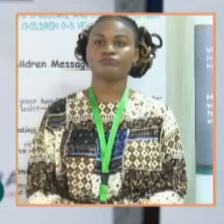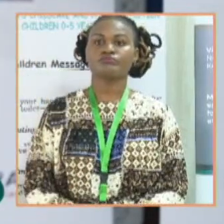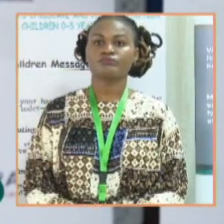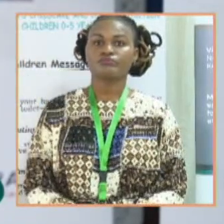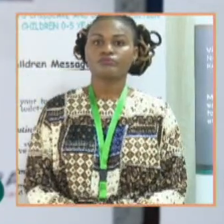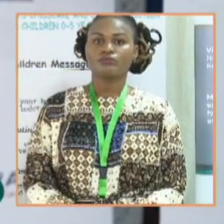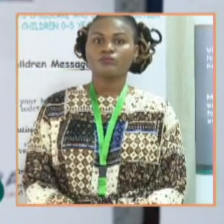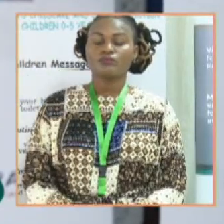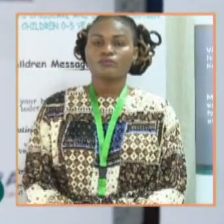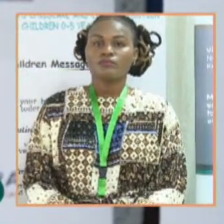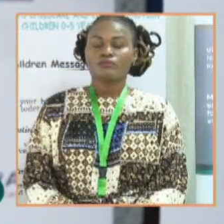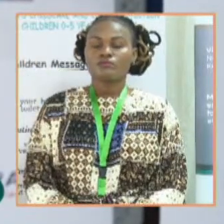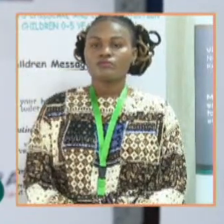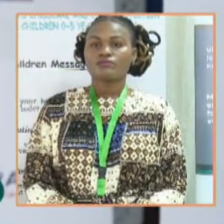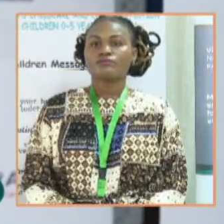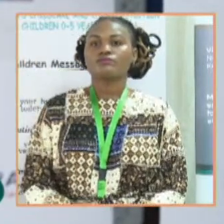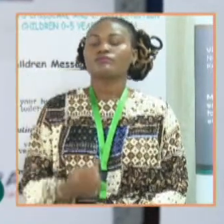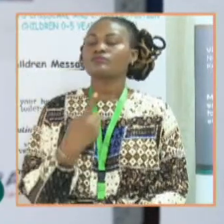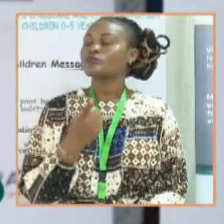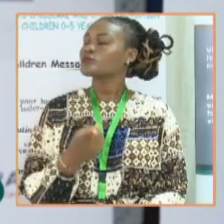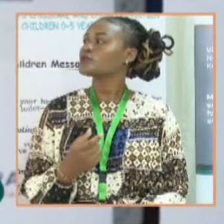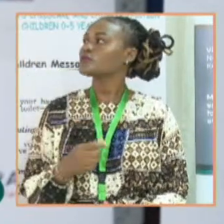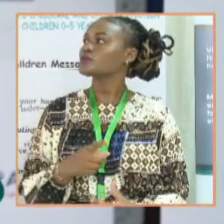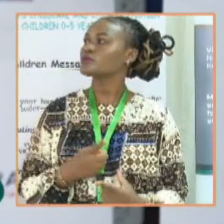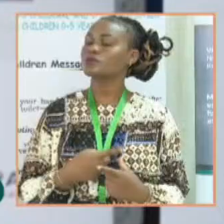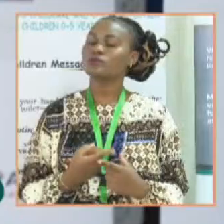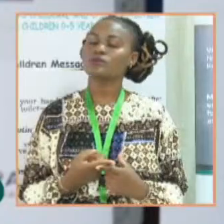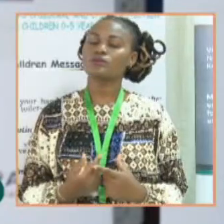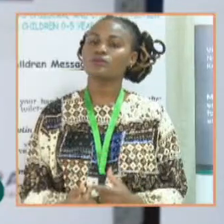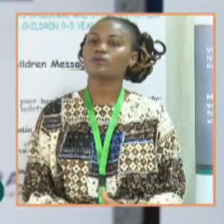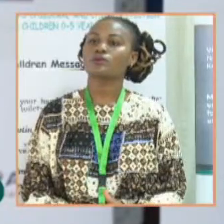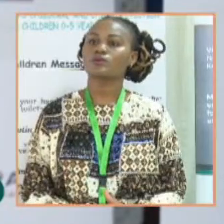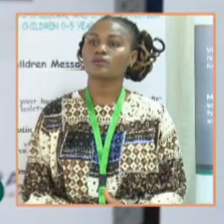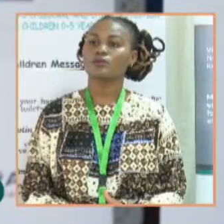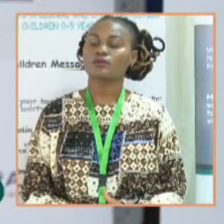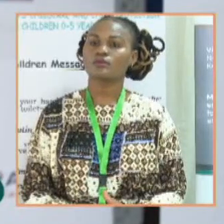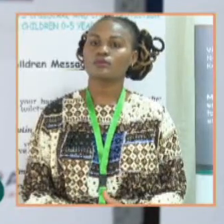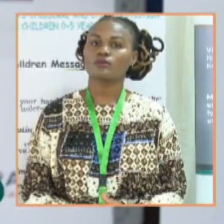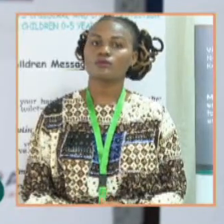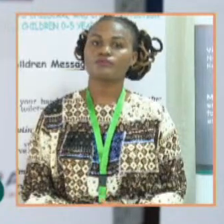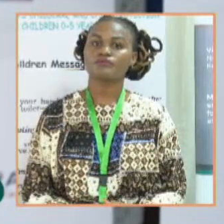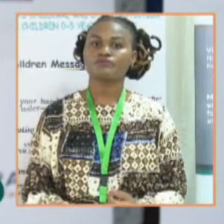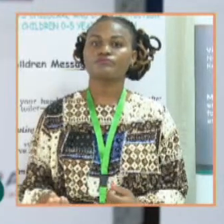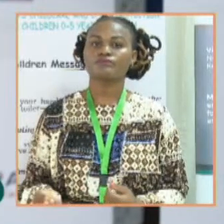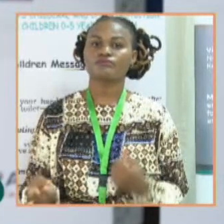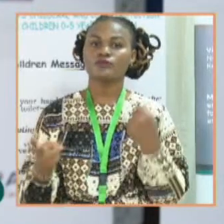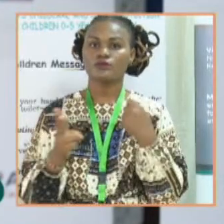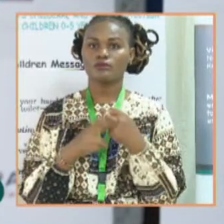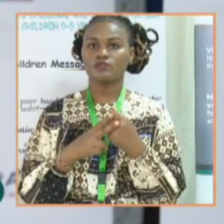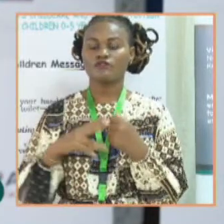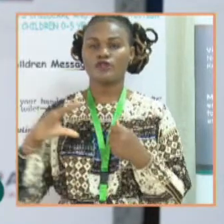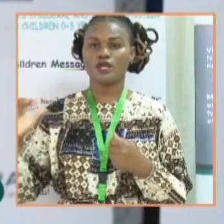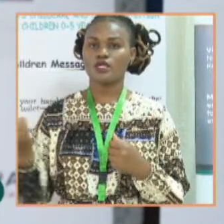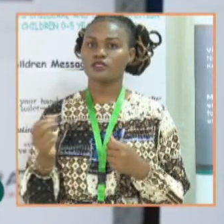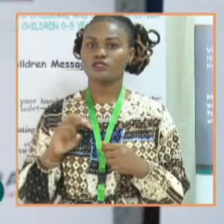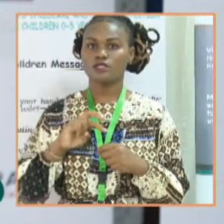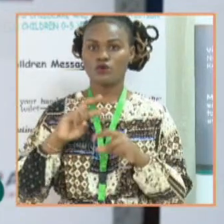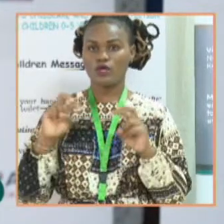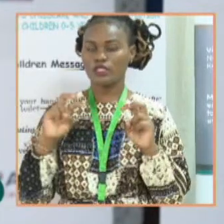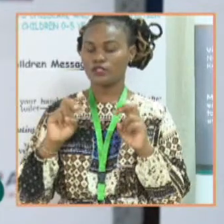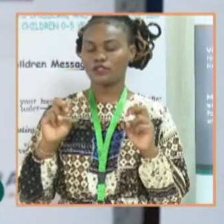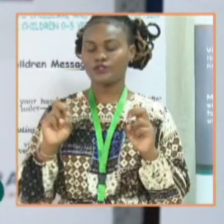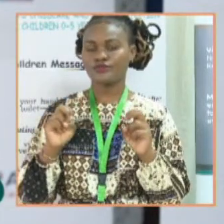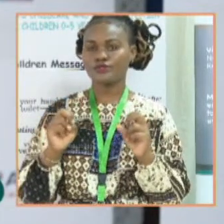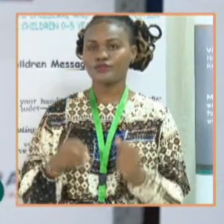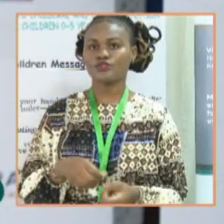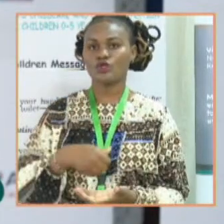to? So then again, a glimpse of the 7 counties in terms of the social welfare programs budget